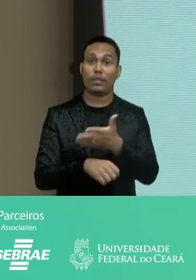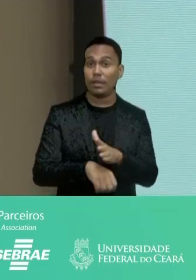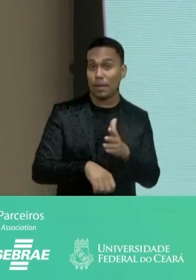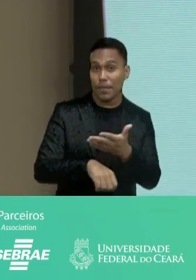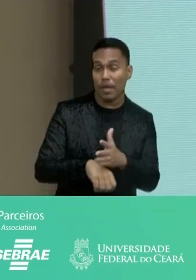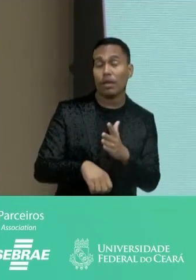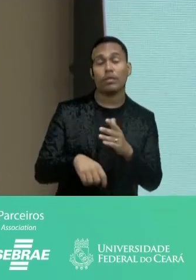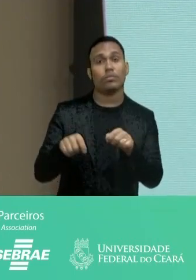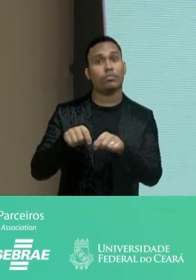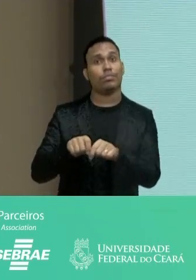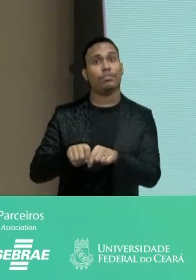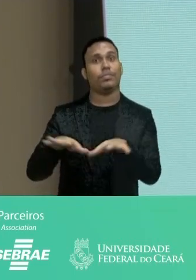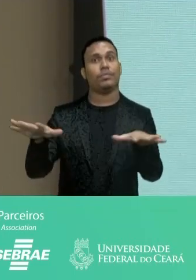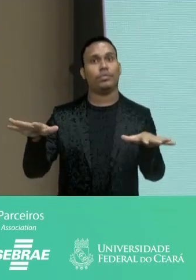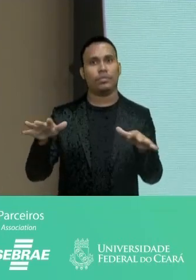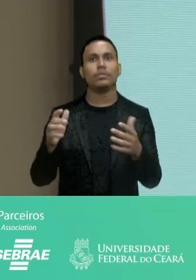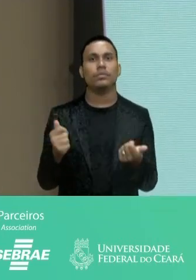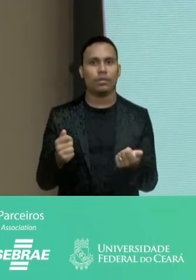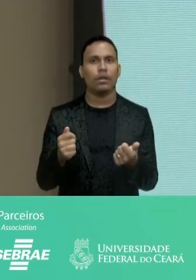trainings,